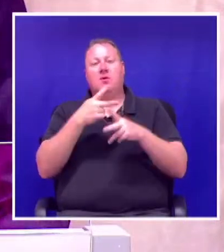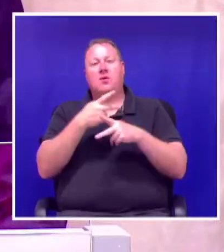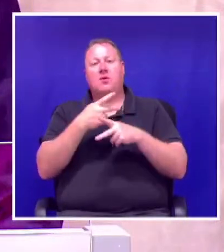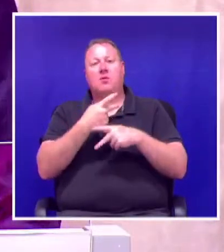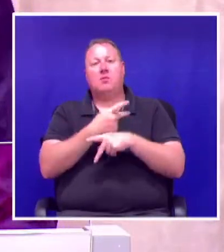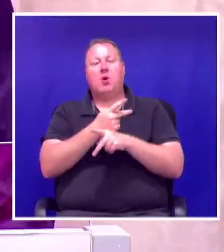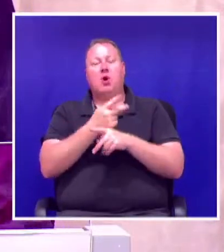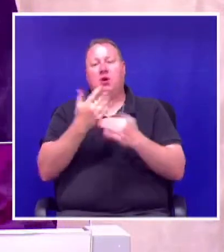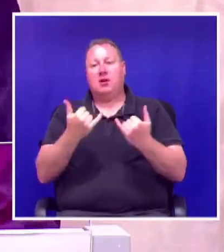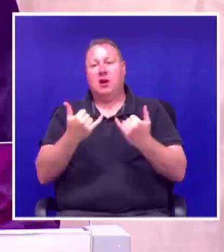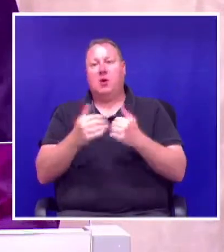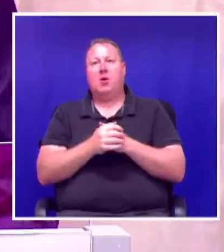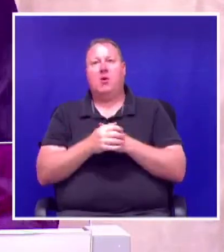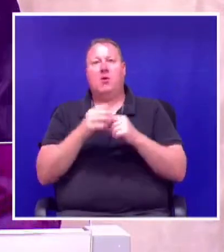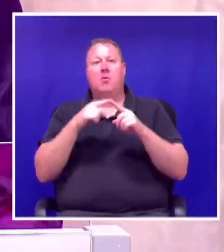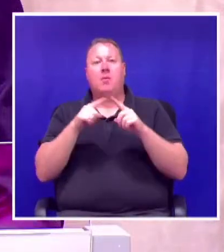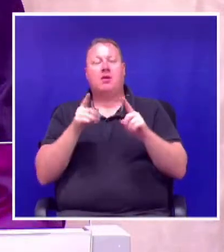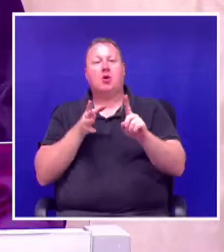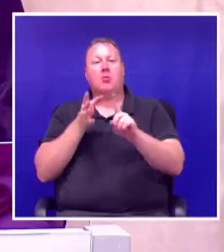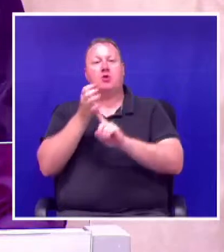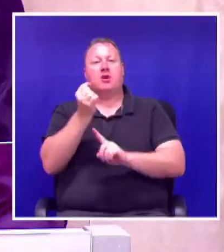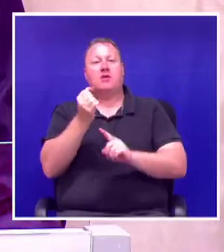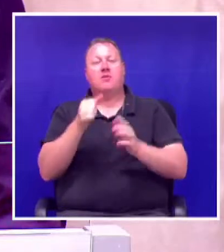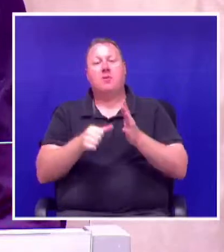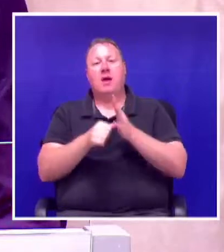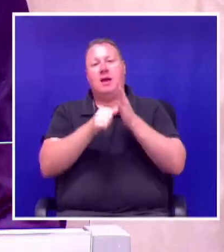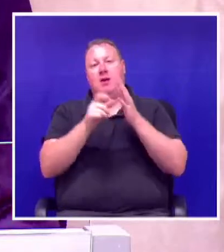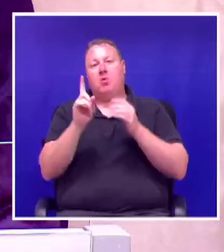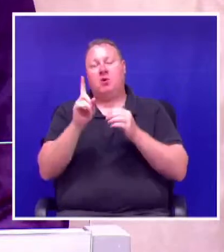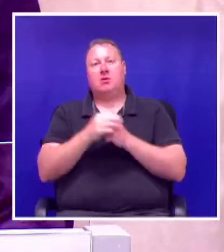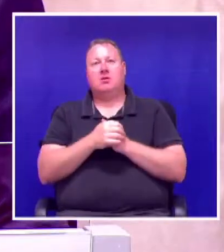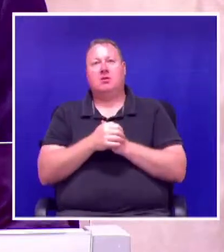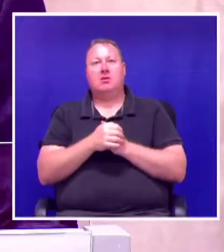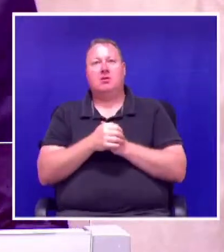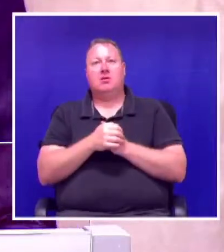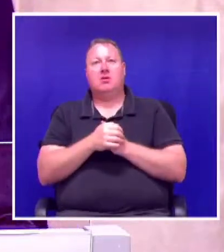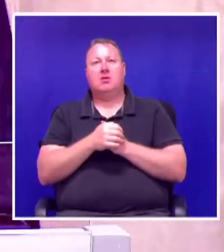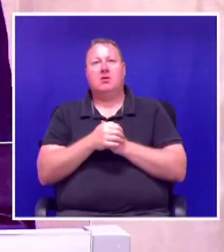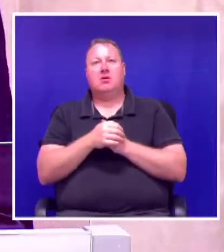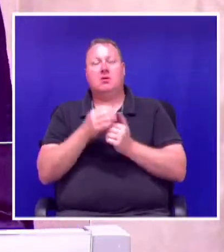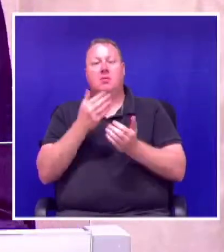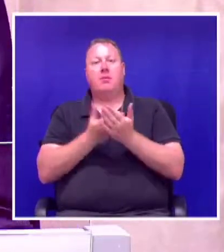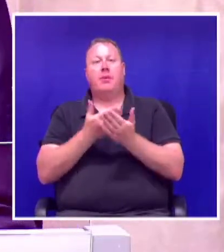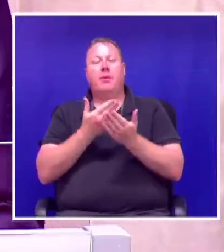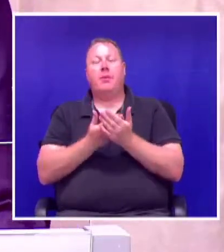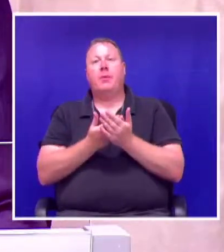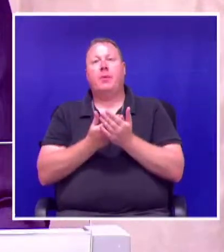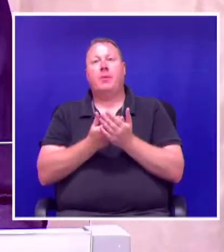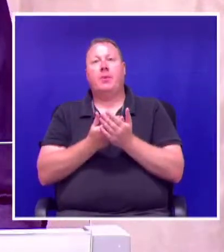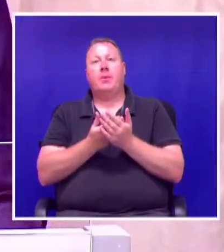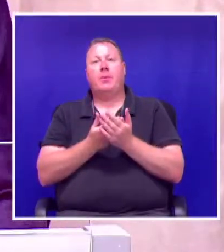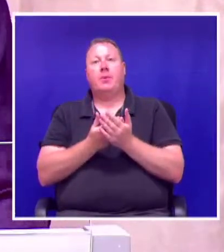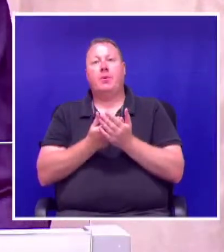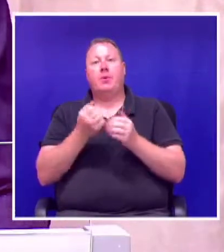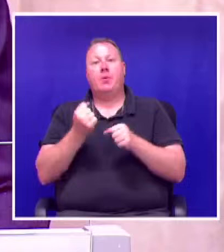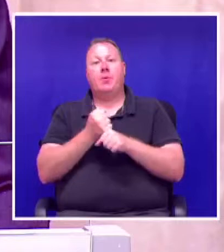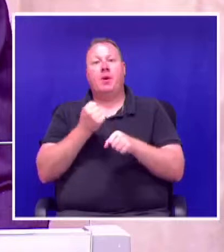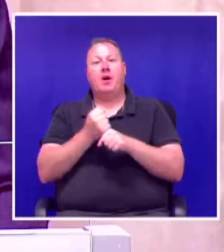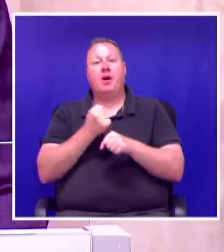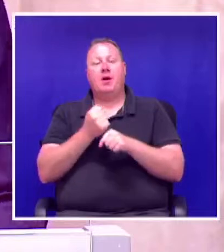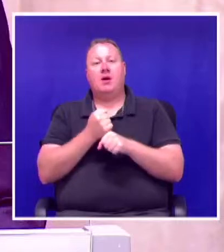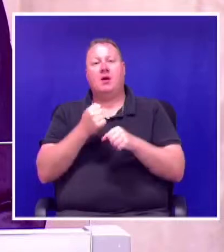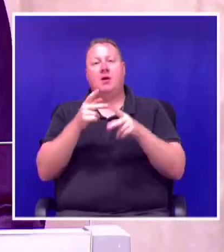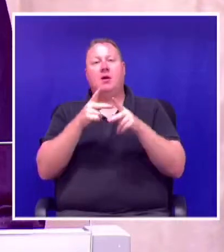immediate future, but the main objective is to get them to be able to produce